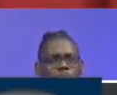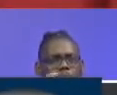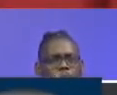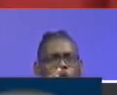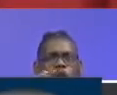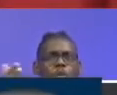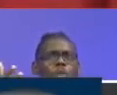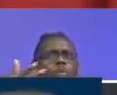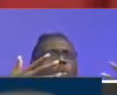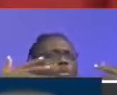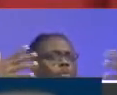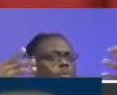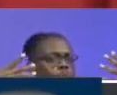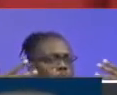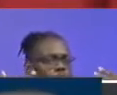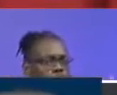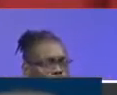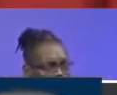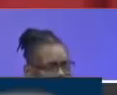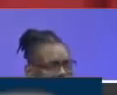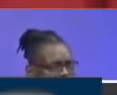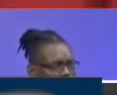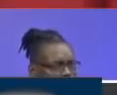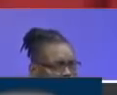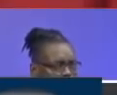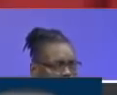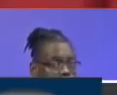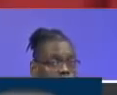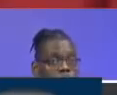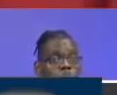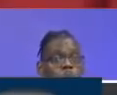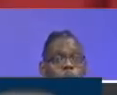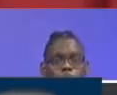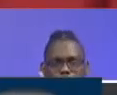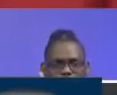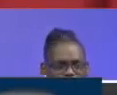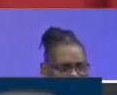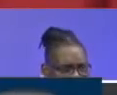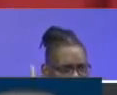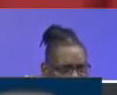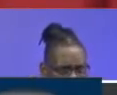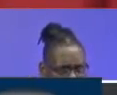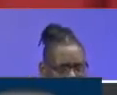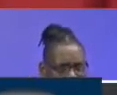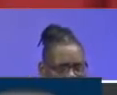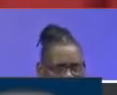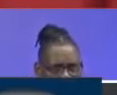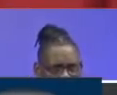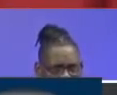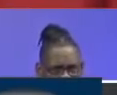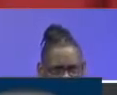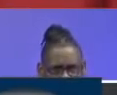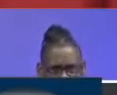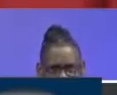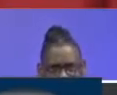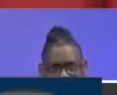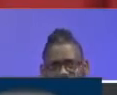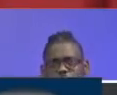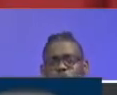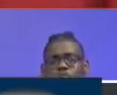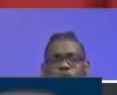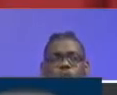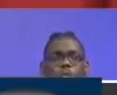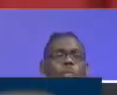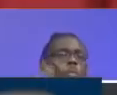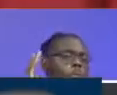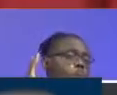now. The law is intended to come to the Parliament in January, and therefore, as you know, there's adequate room for us to have some more discussion